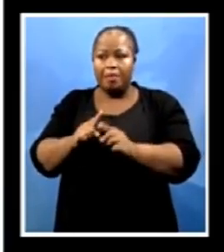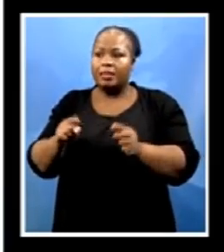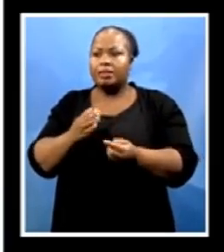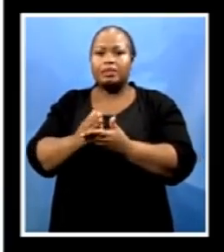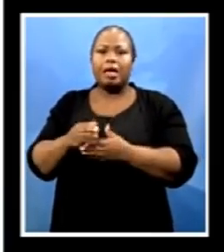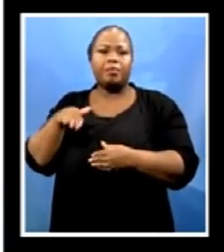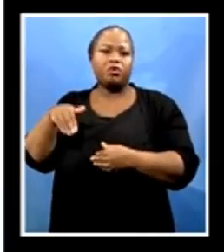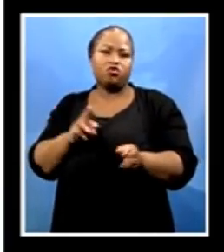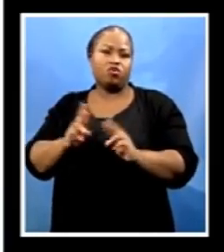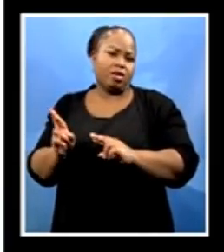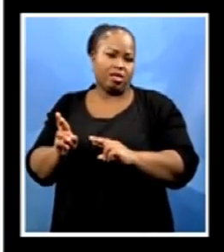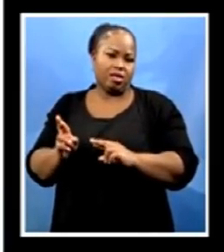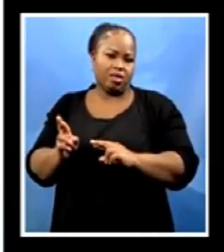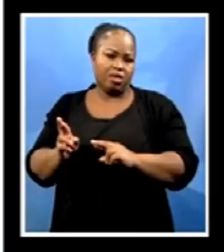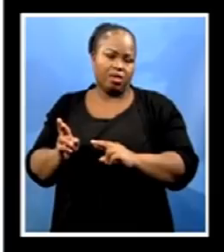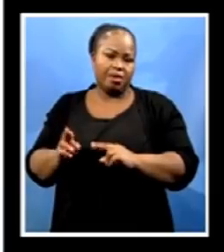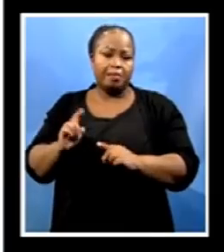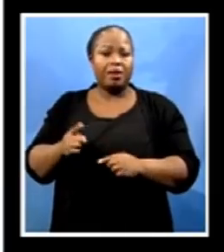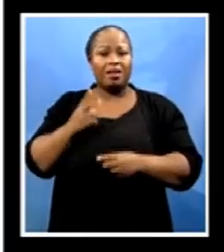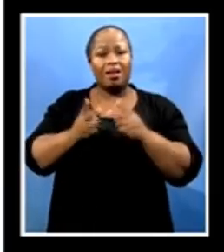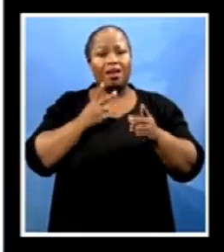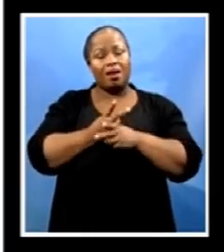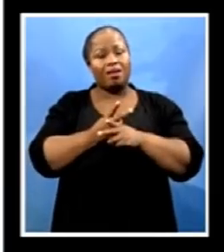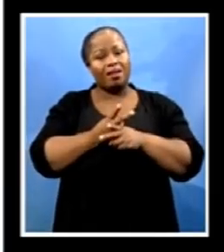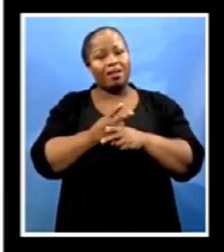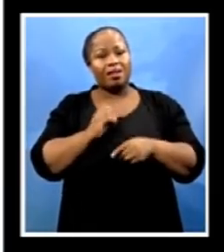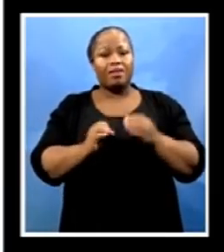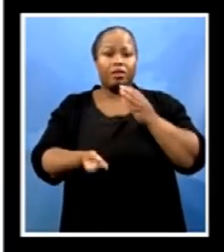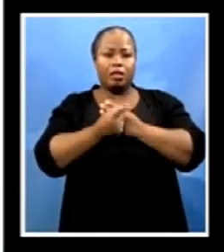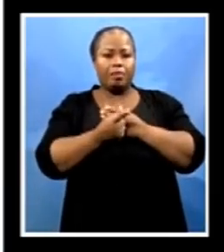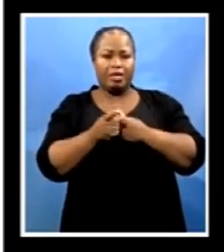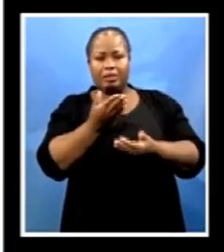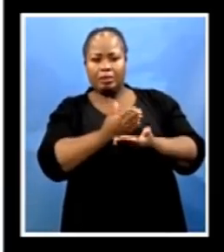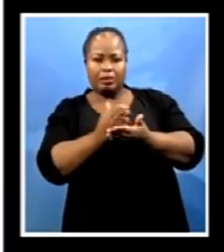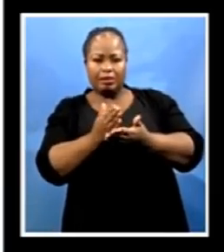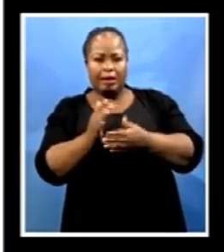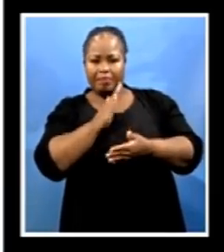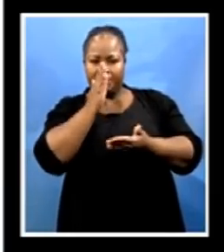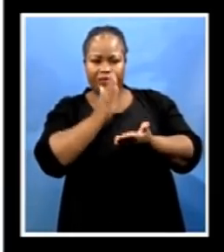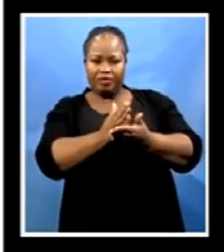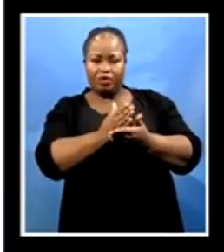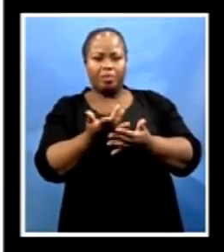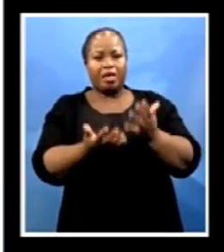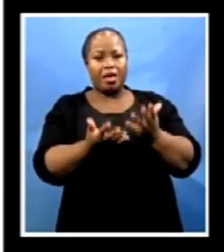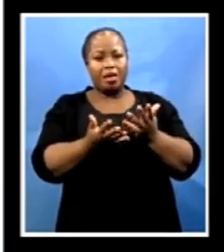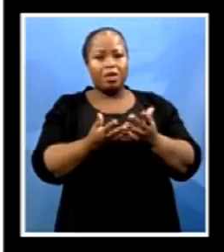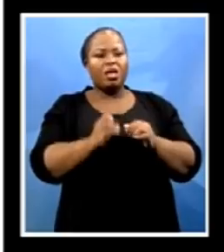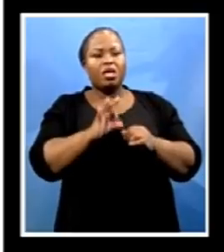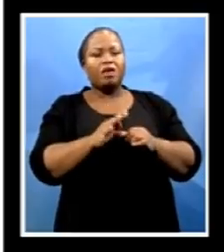other cases where certain products were simply outside the capacity of other entities to